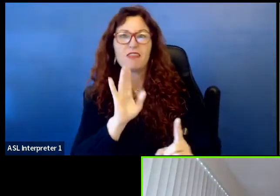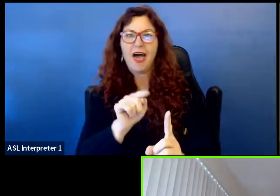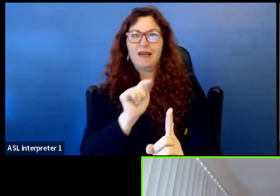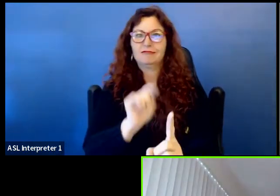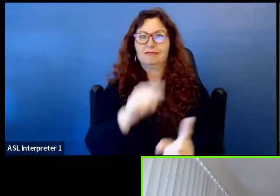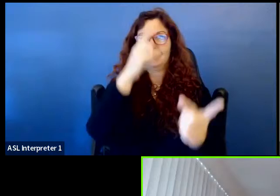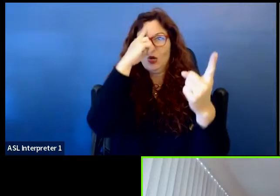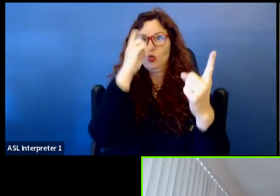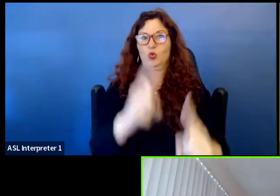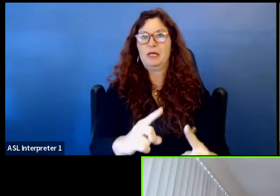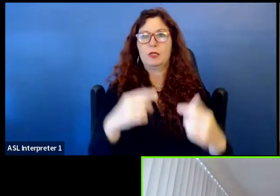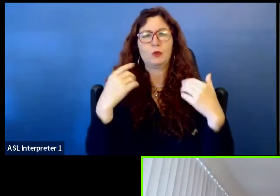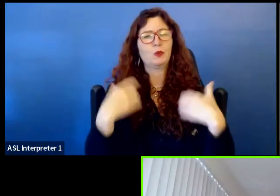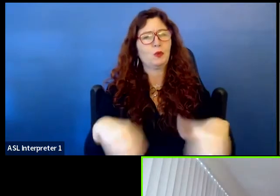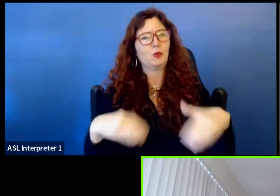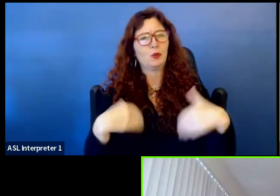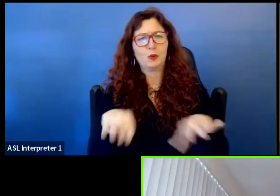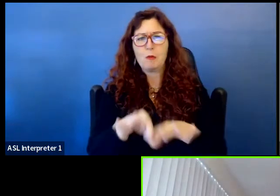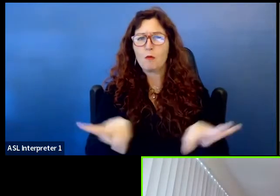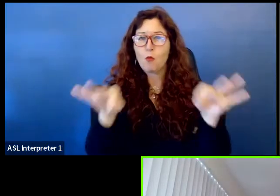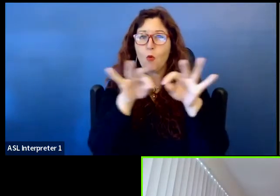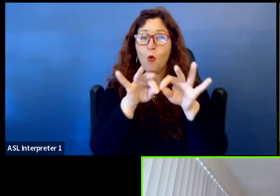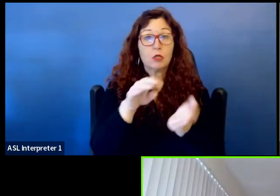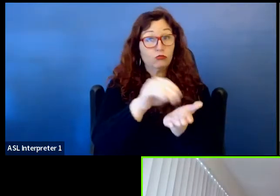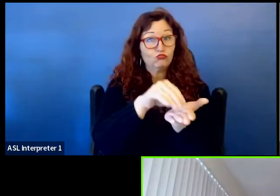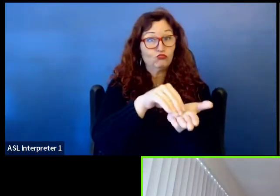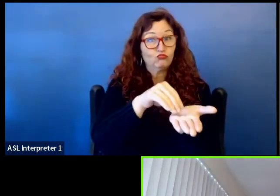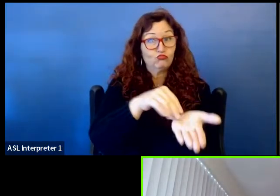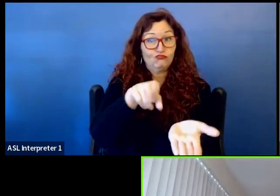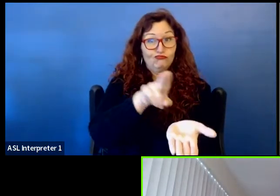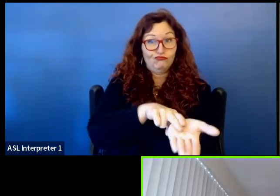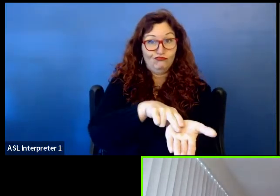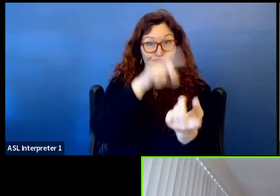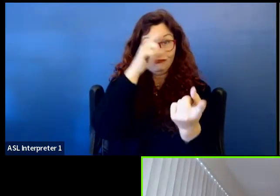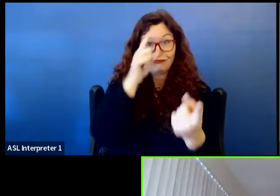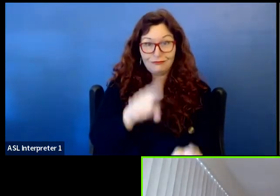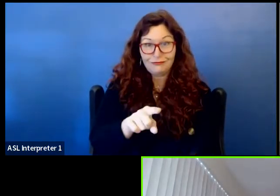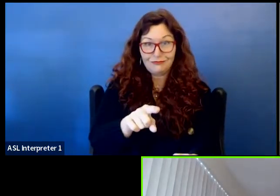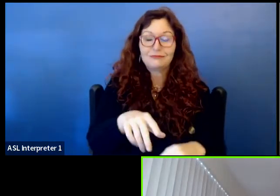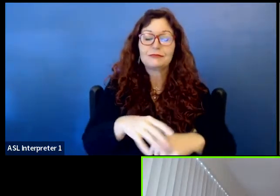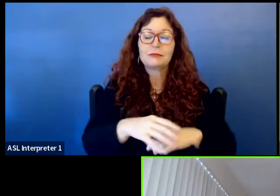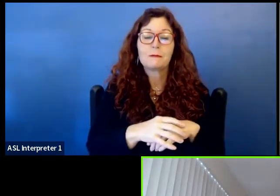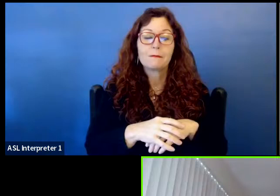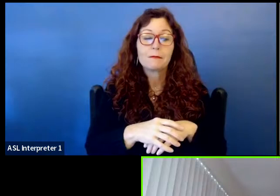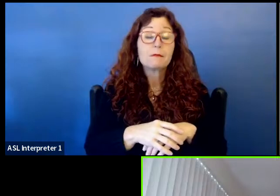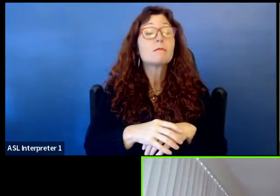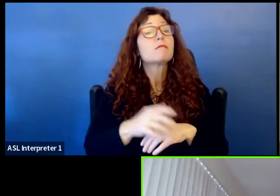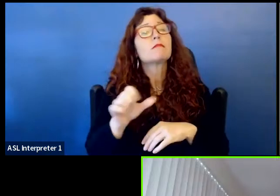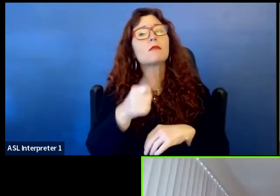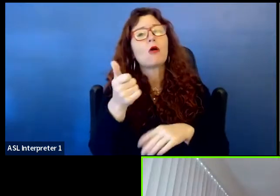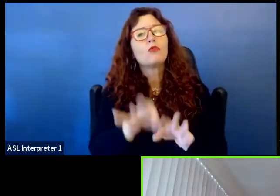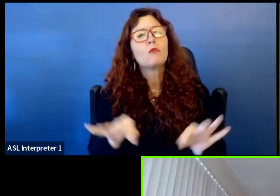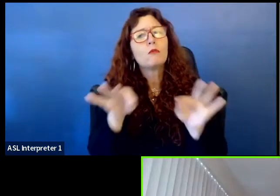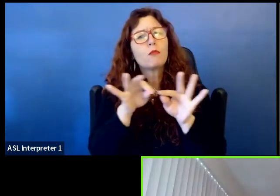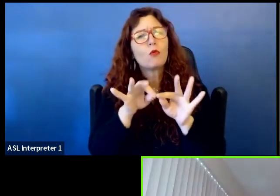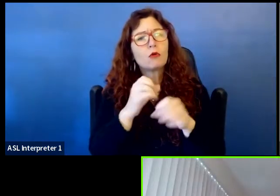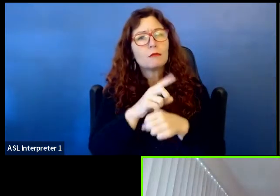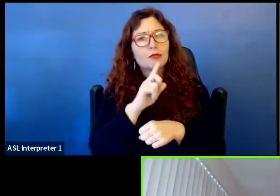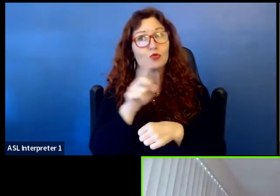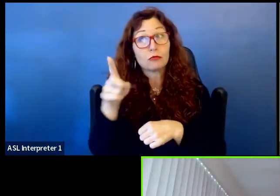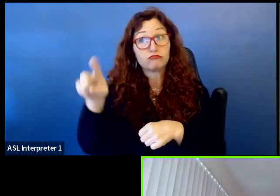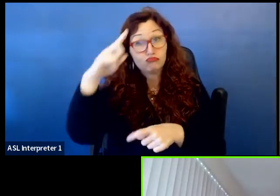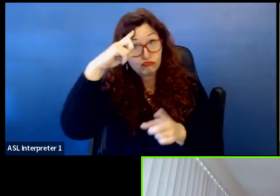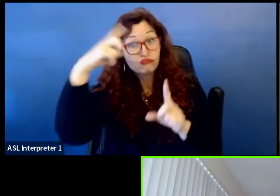metro you know agreed to be accountable to the other thing that's important is following you know community agreements is the